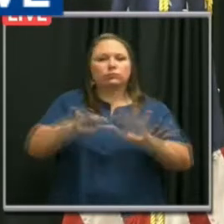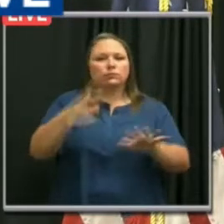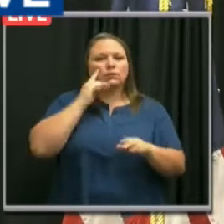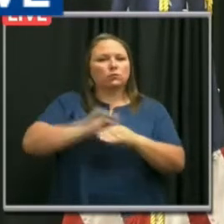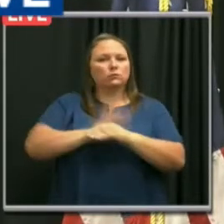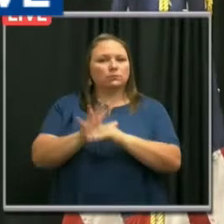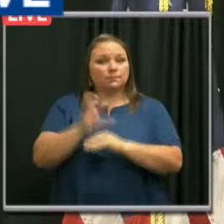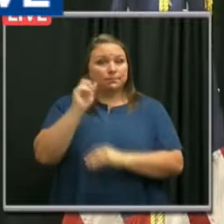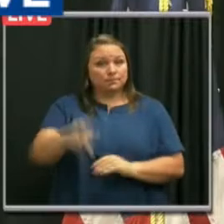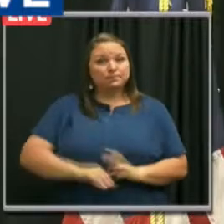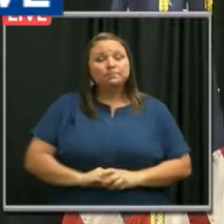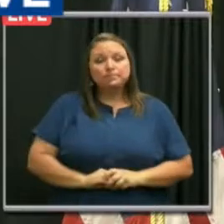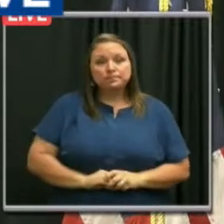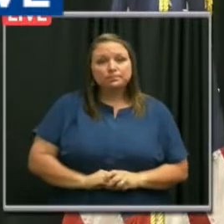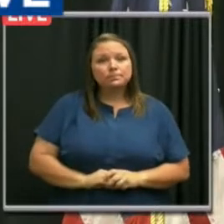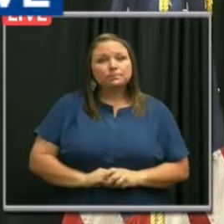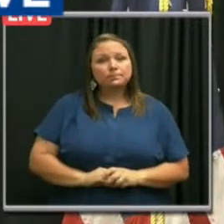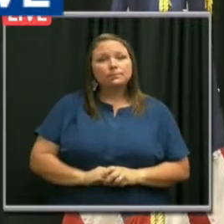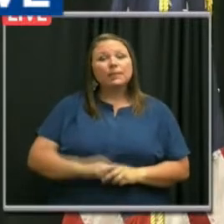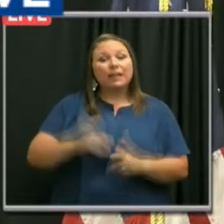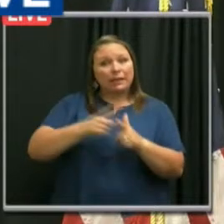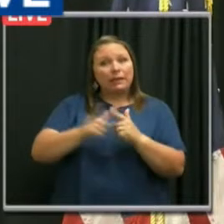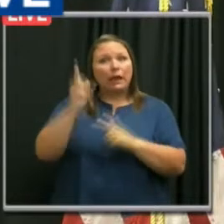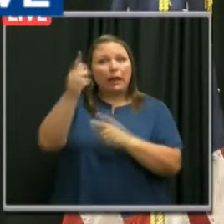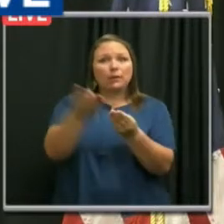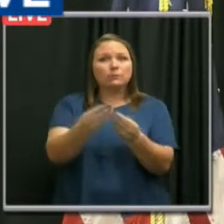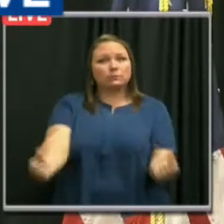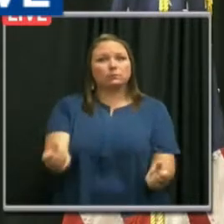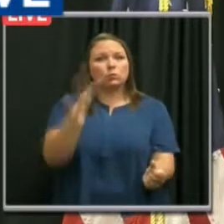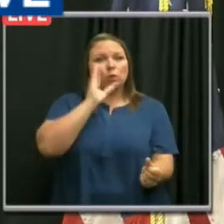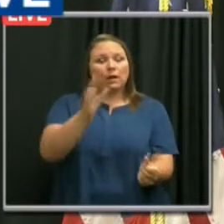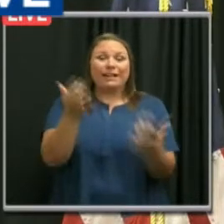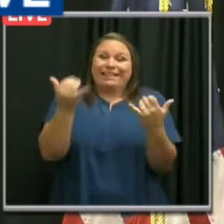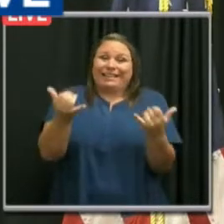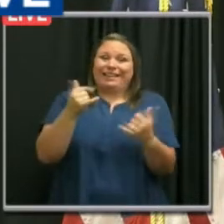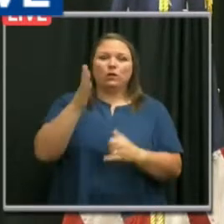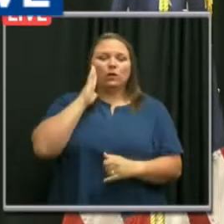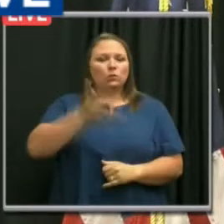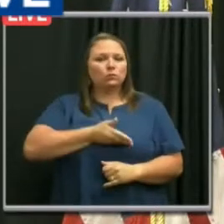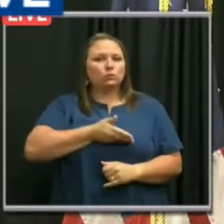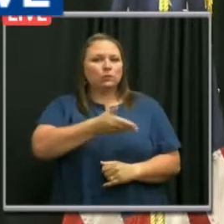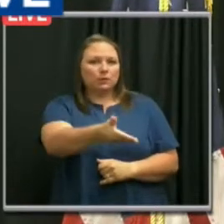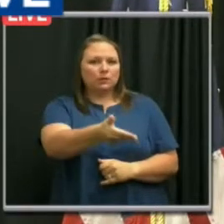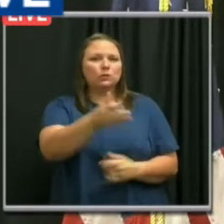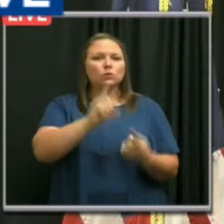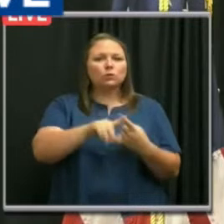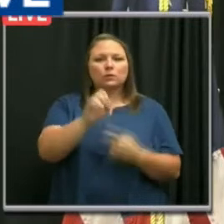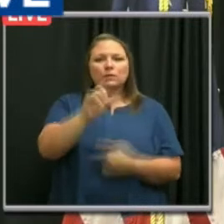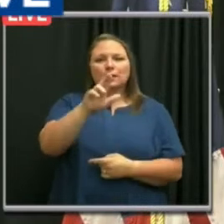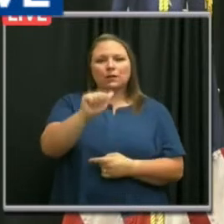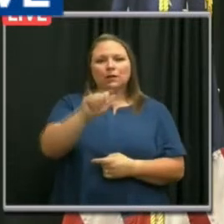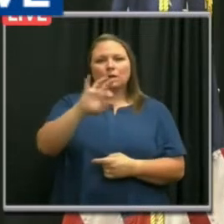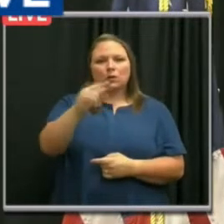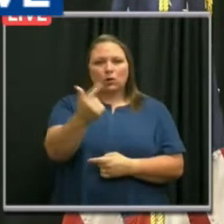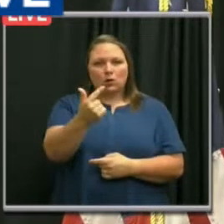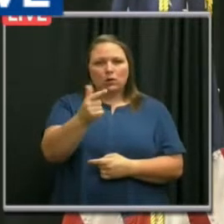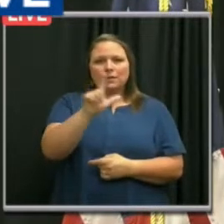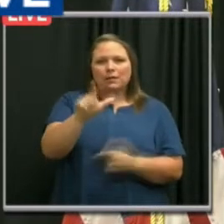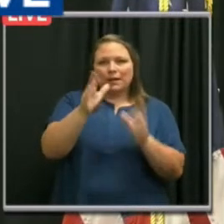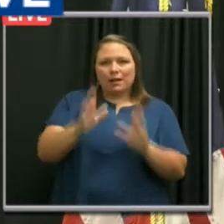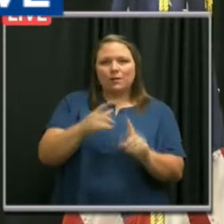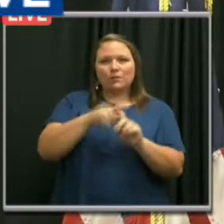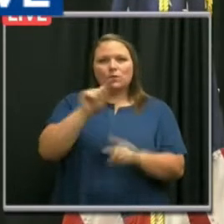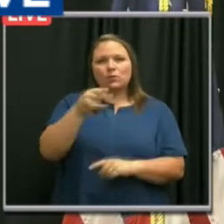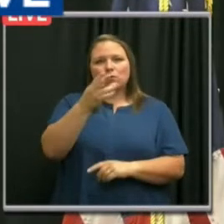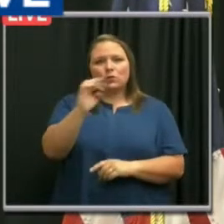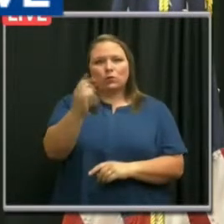COVID-19. And we can put the virus behind us. And with that, I'd like to turn it over to Erica Long, the